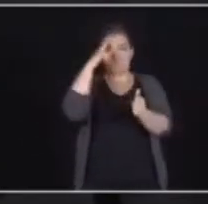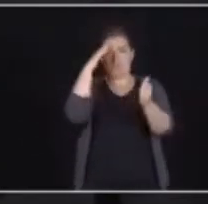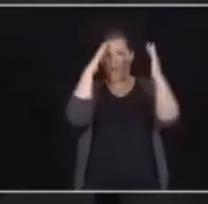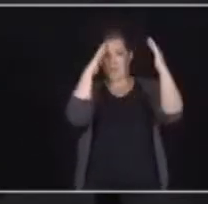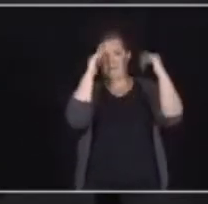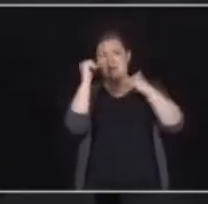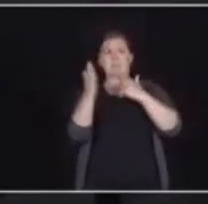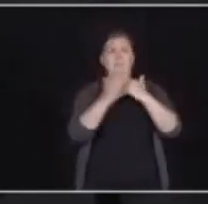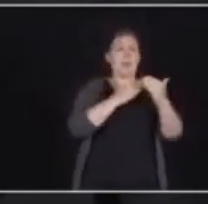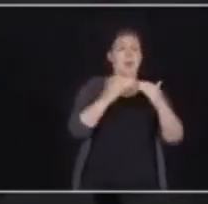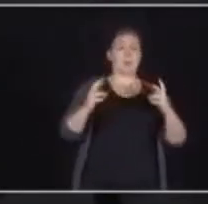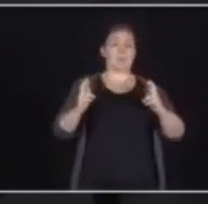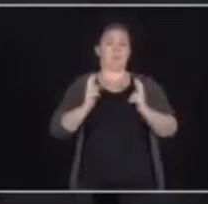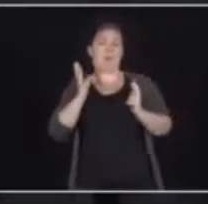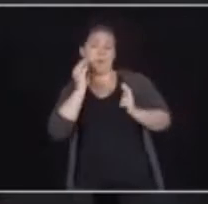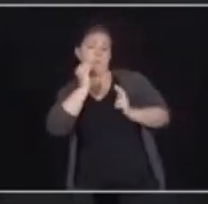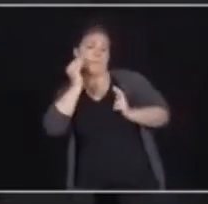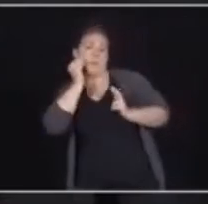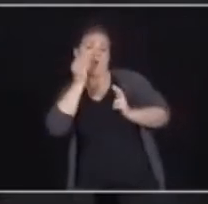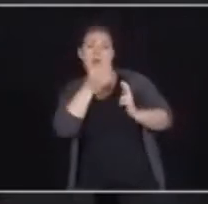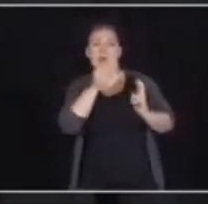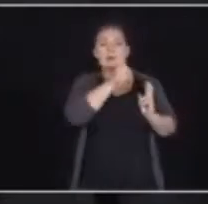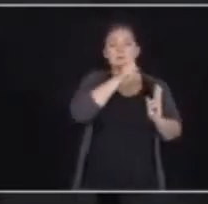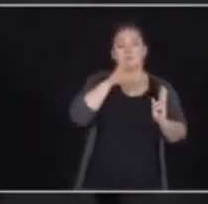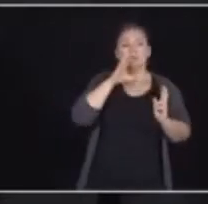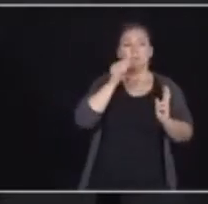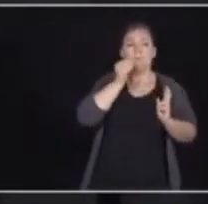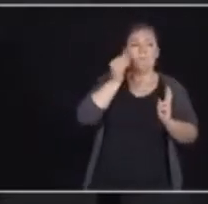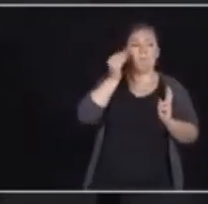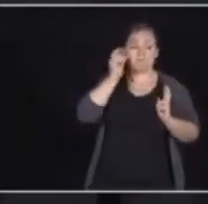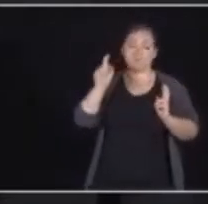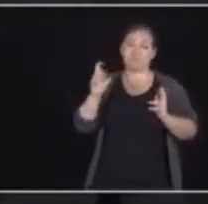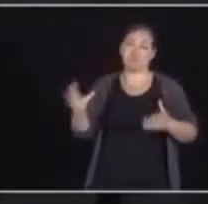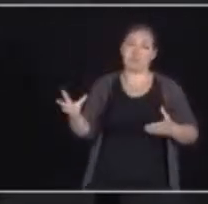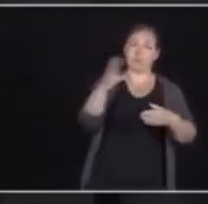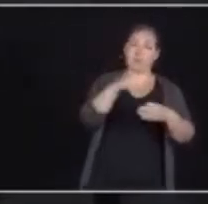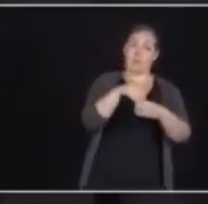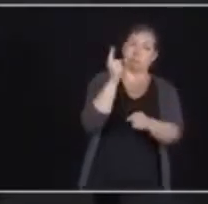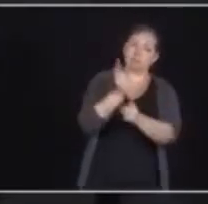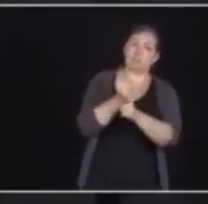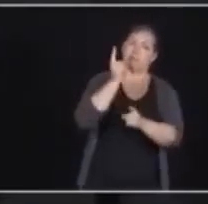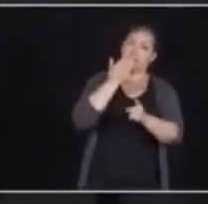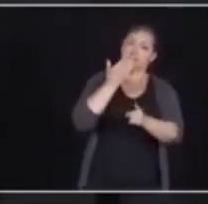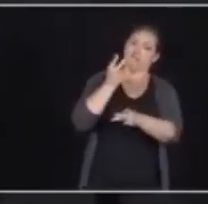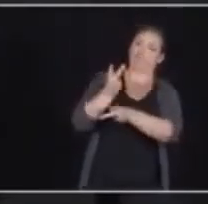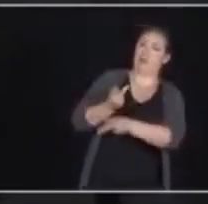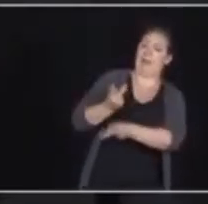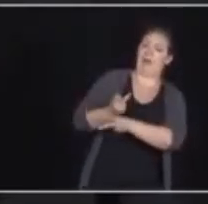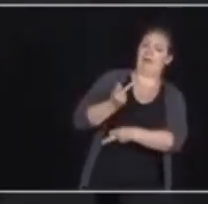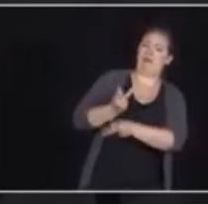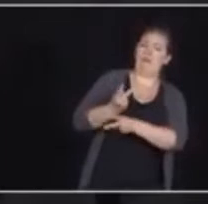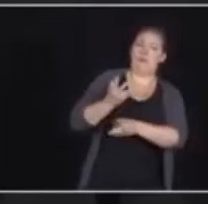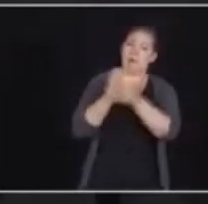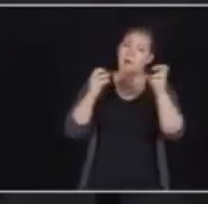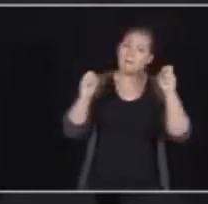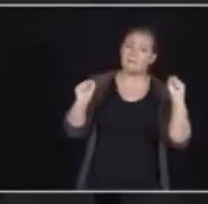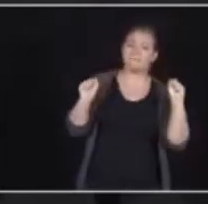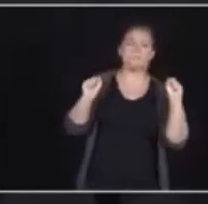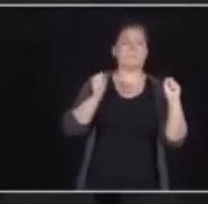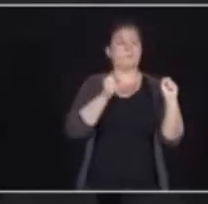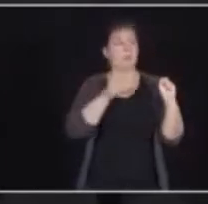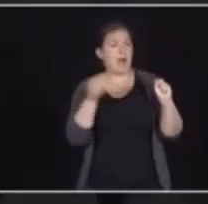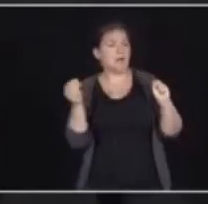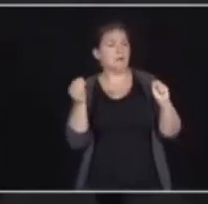retirement home or in a long-term care home, receive the quality care that they deserve that keeps them safe and addresses